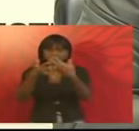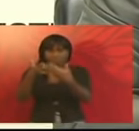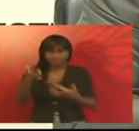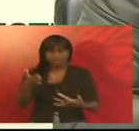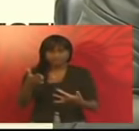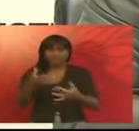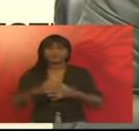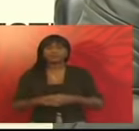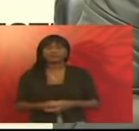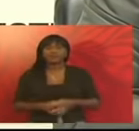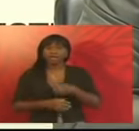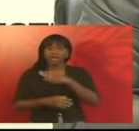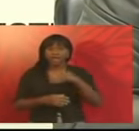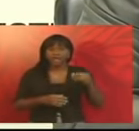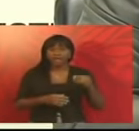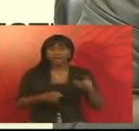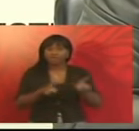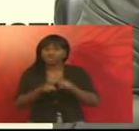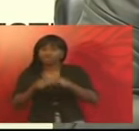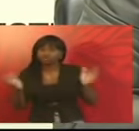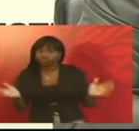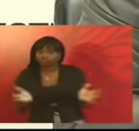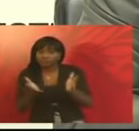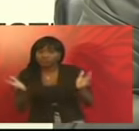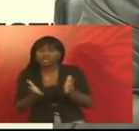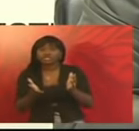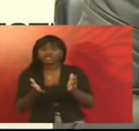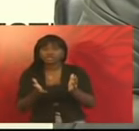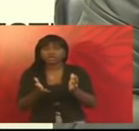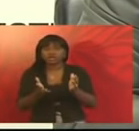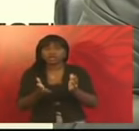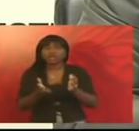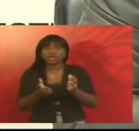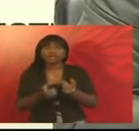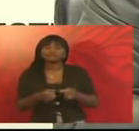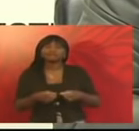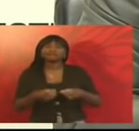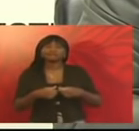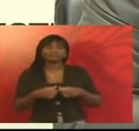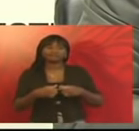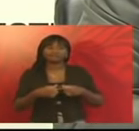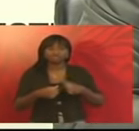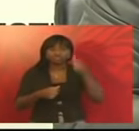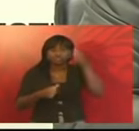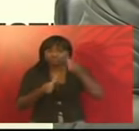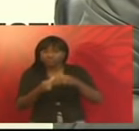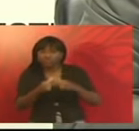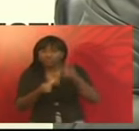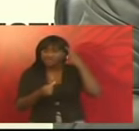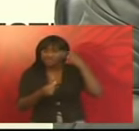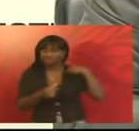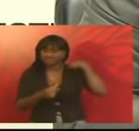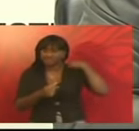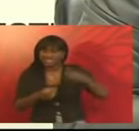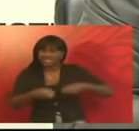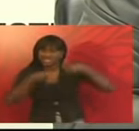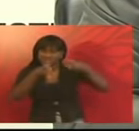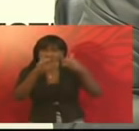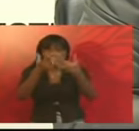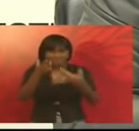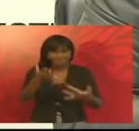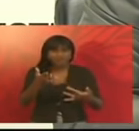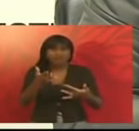arranged. And we also want to encourage the population, take the time to give a plug for the population to consider voluntary blood donation, i.e. that